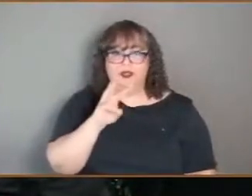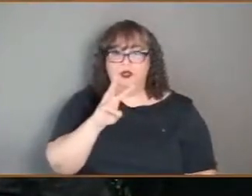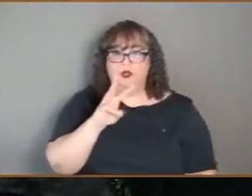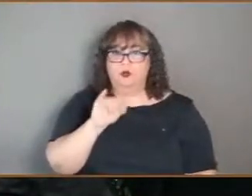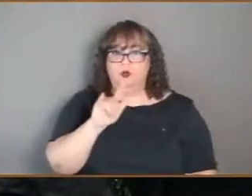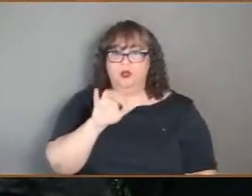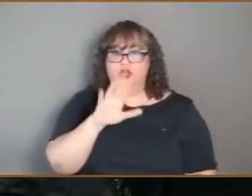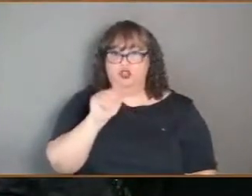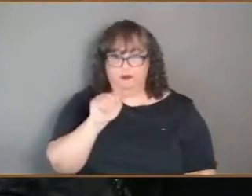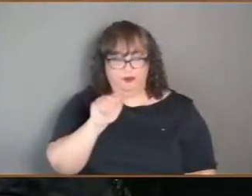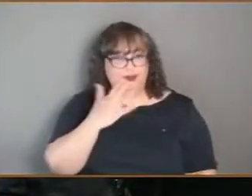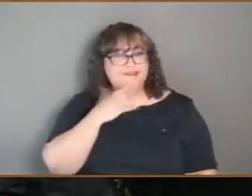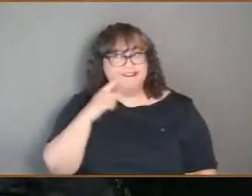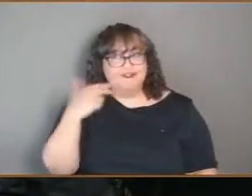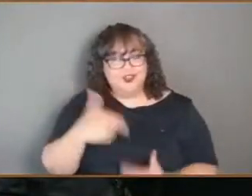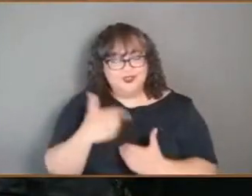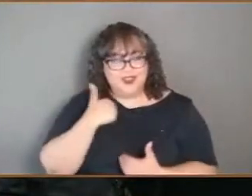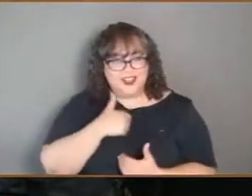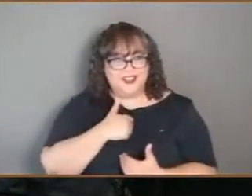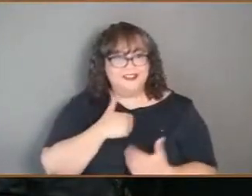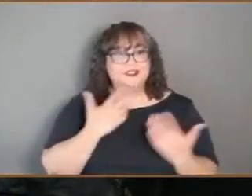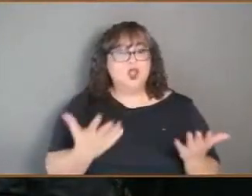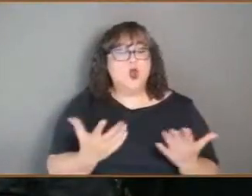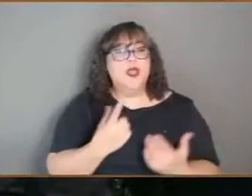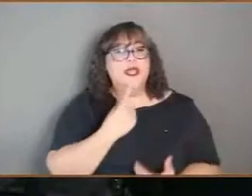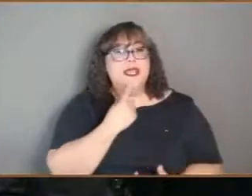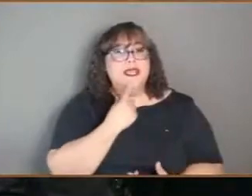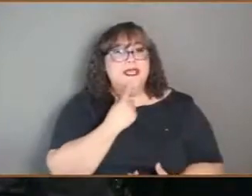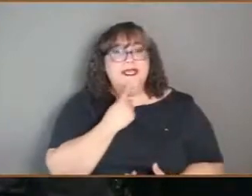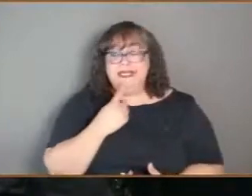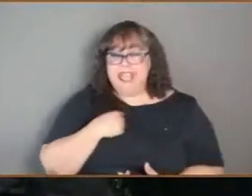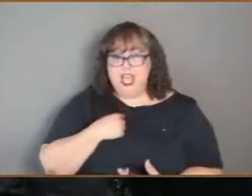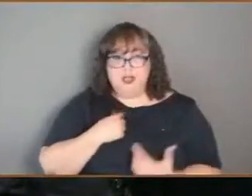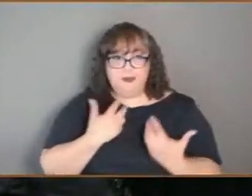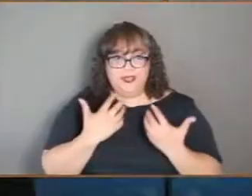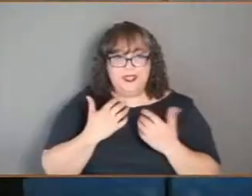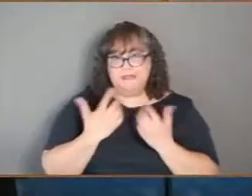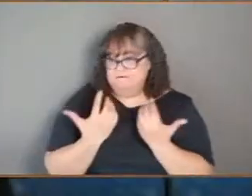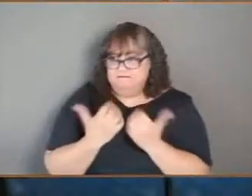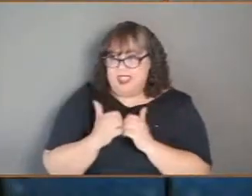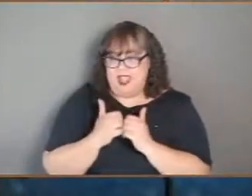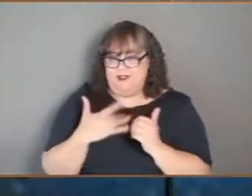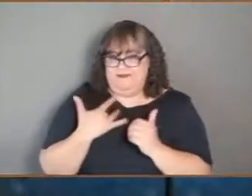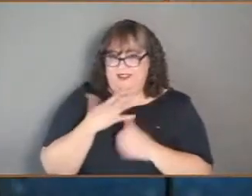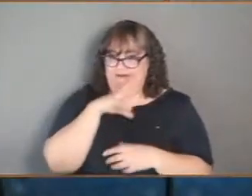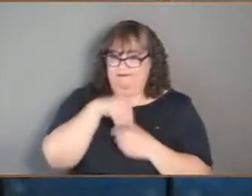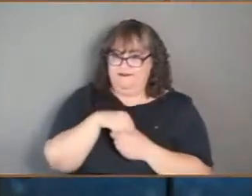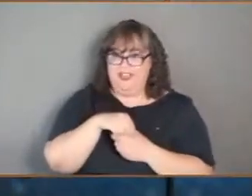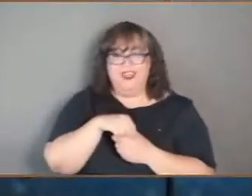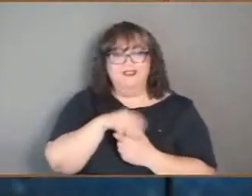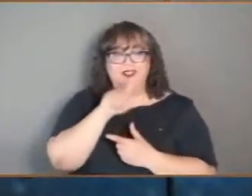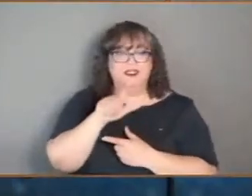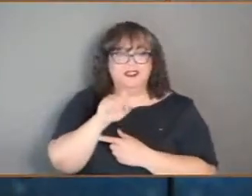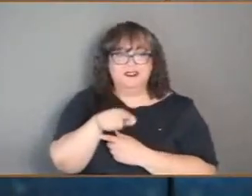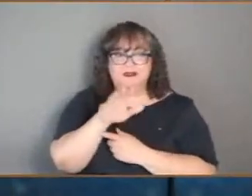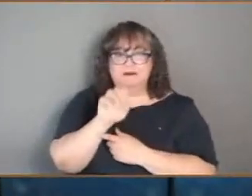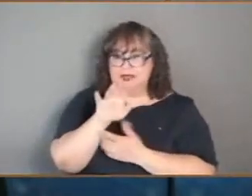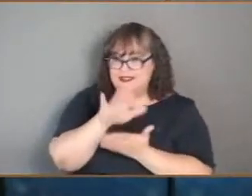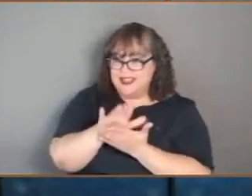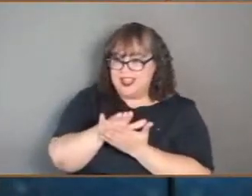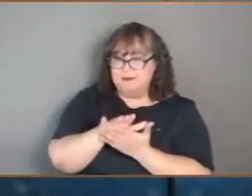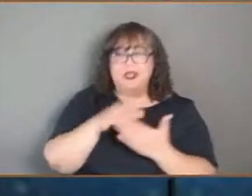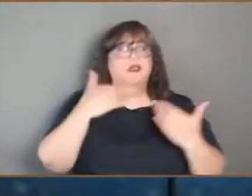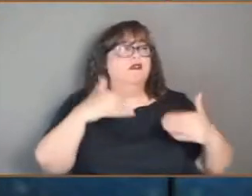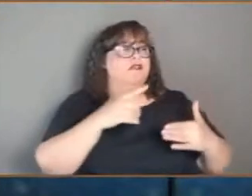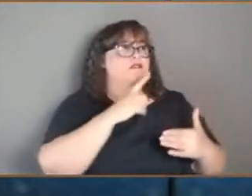me about how it felt to be part of La Space Academy. The Space Academy is absolutely amazing. I think it really transformed just the way that I view life.